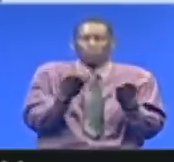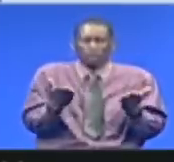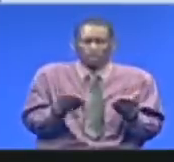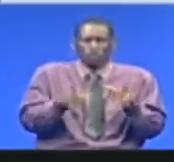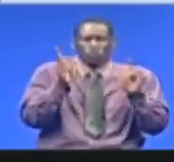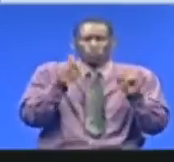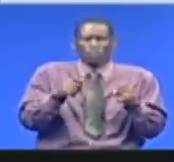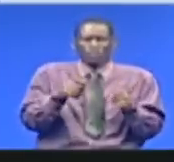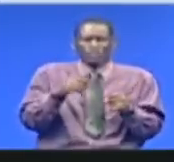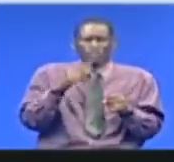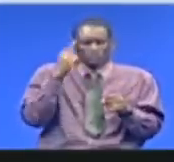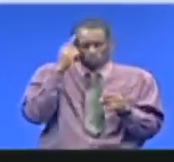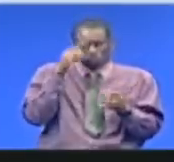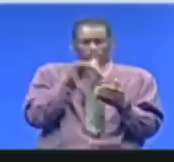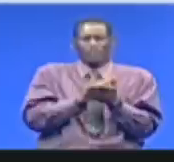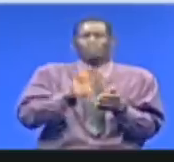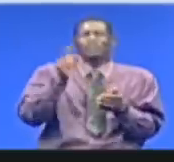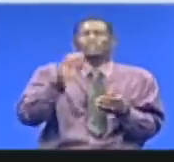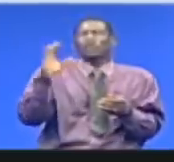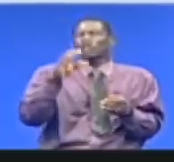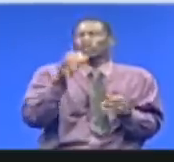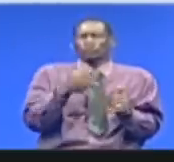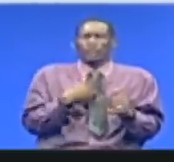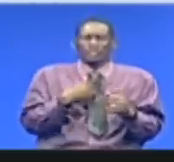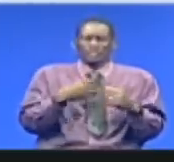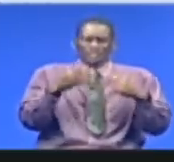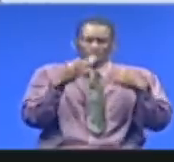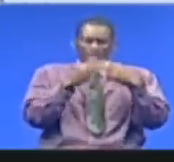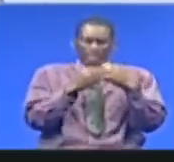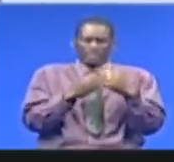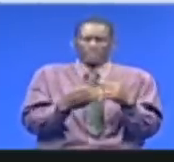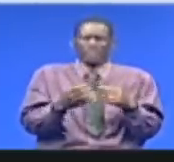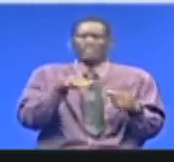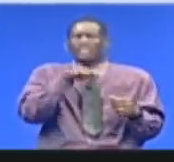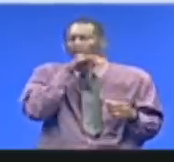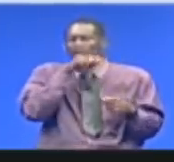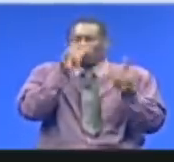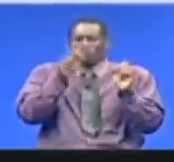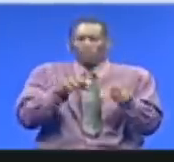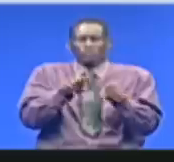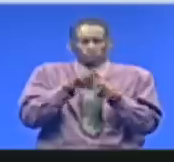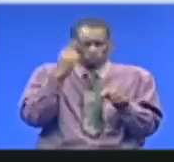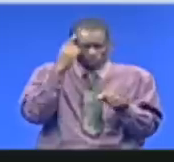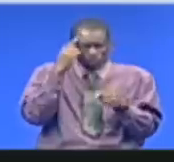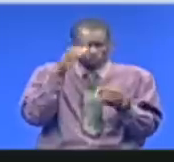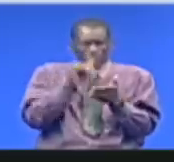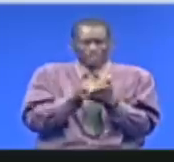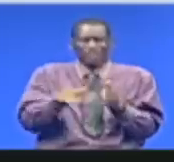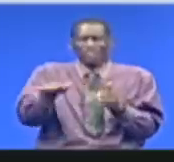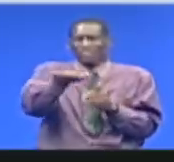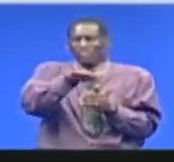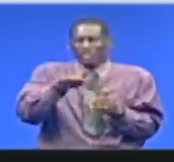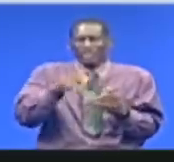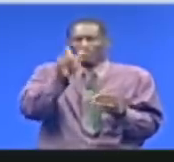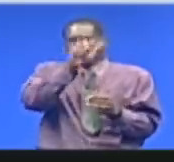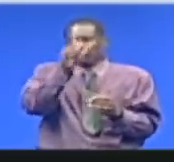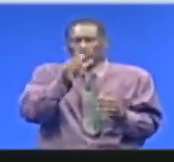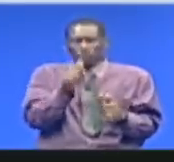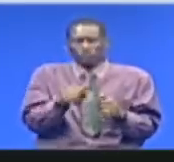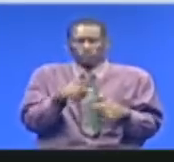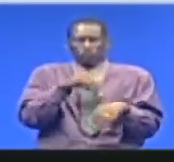recognize, all of us, that the presidential candidate we had in August was Raila Odinga. We must also recognize that the area and the region that bore the